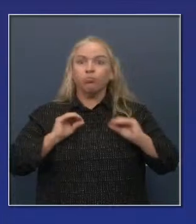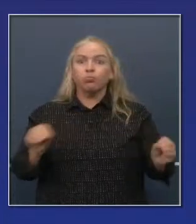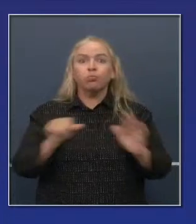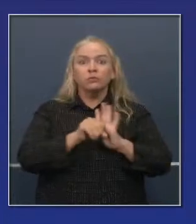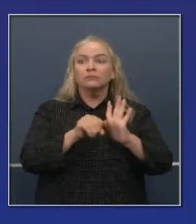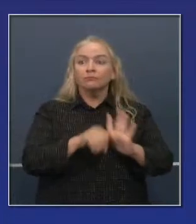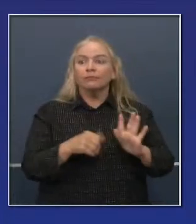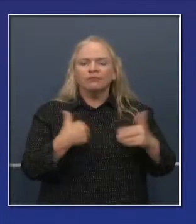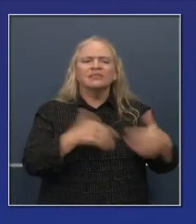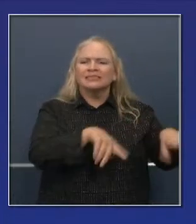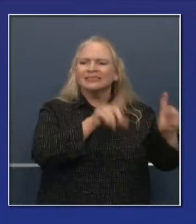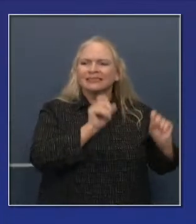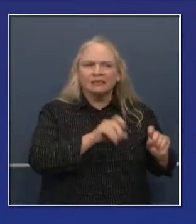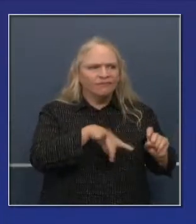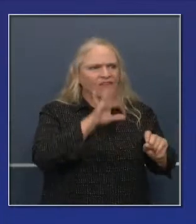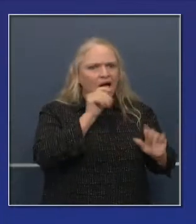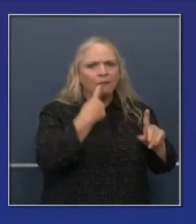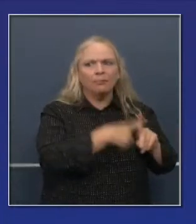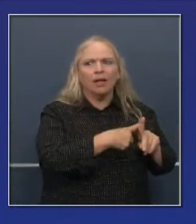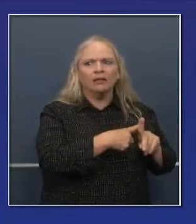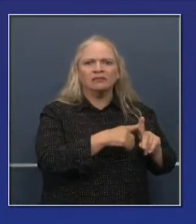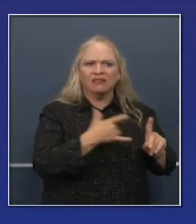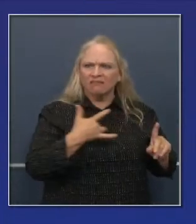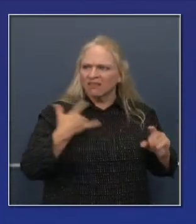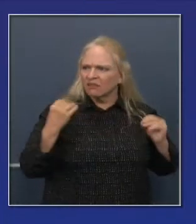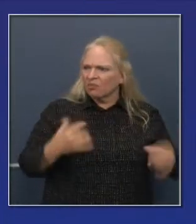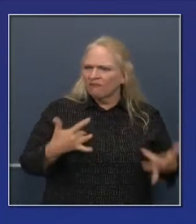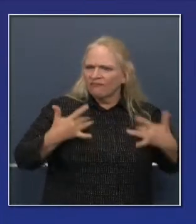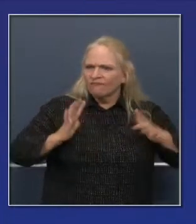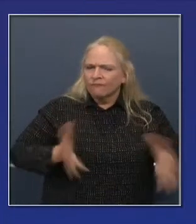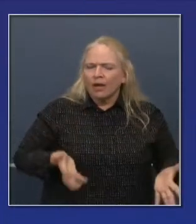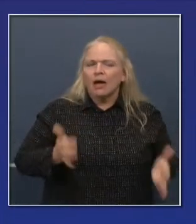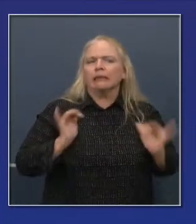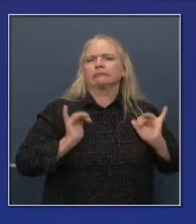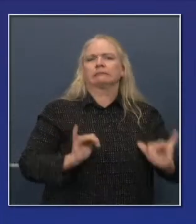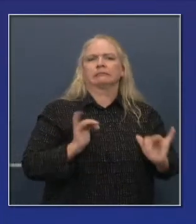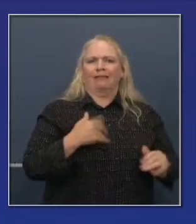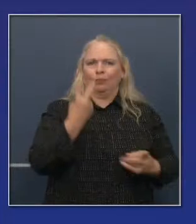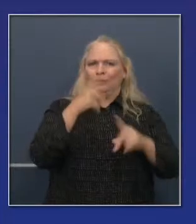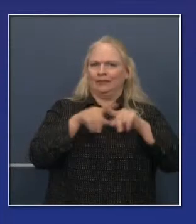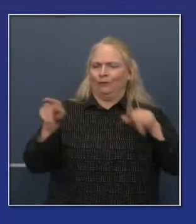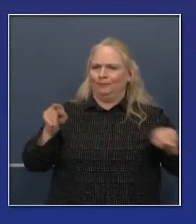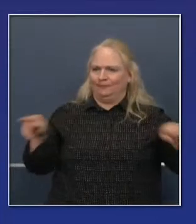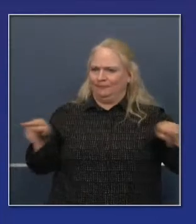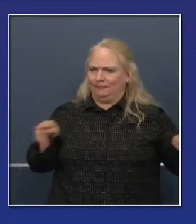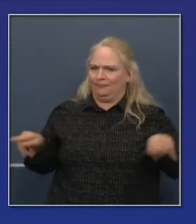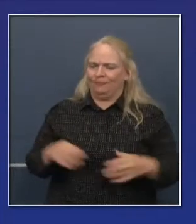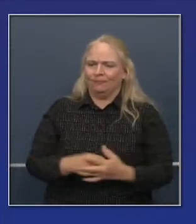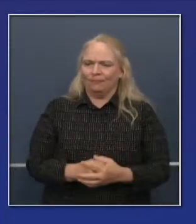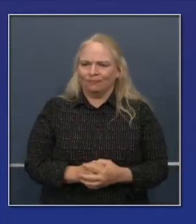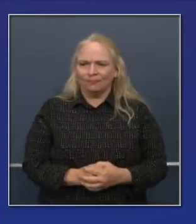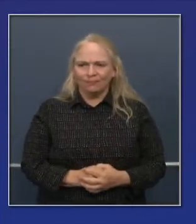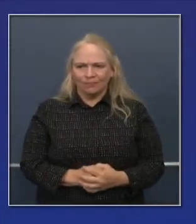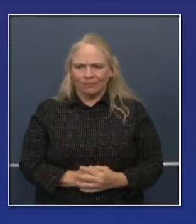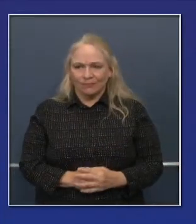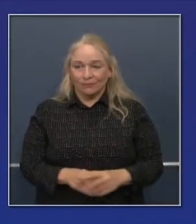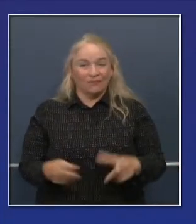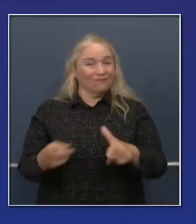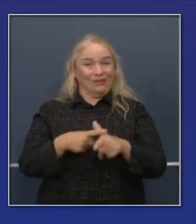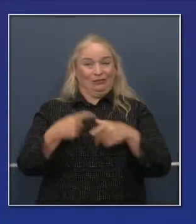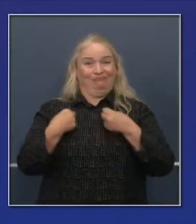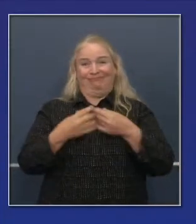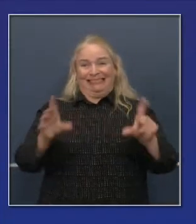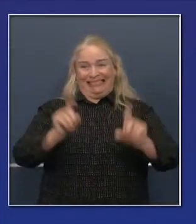over 107,000 tests on a daily basis, not just the 2,000 tests that we were providing on a daily basis